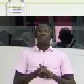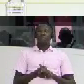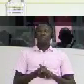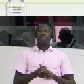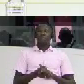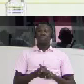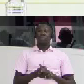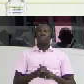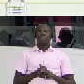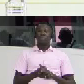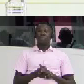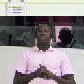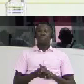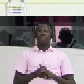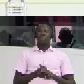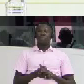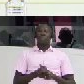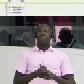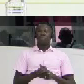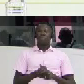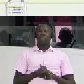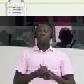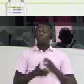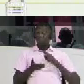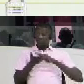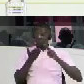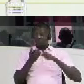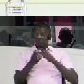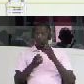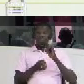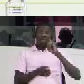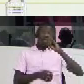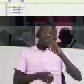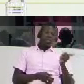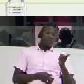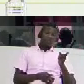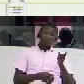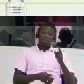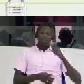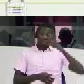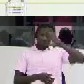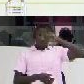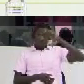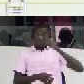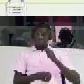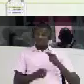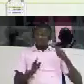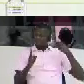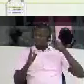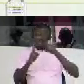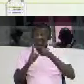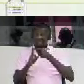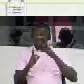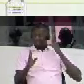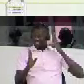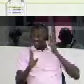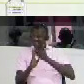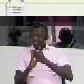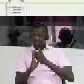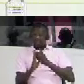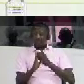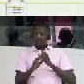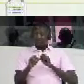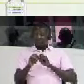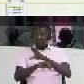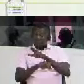administration. Was it usual for the Inspector General of Police to give you direct orders? ndax noonu la war a faral di amee pour inspecteur